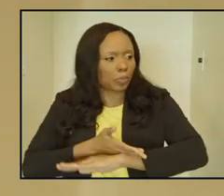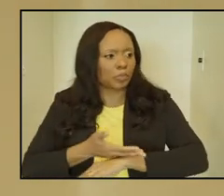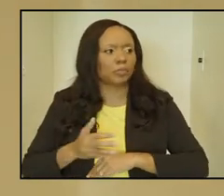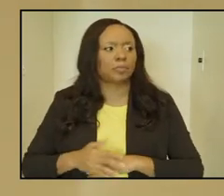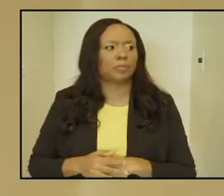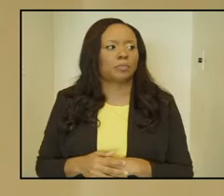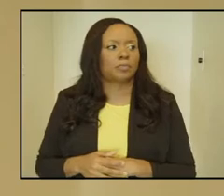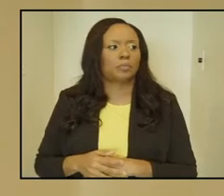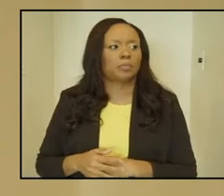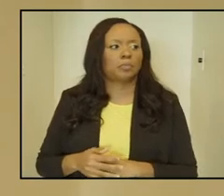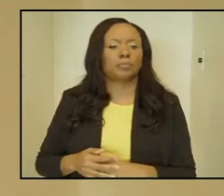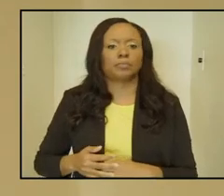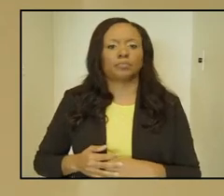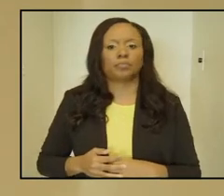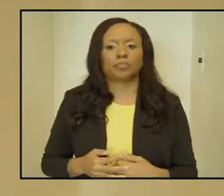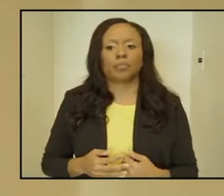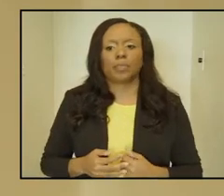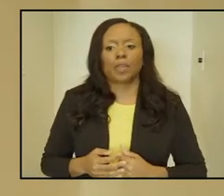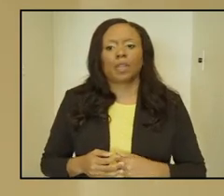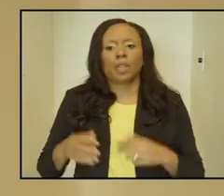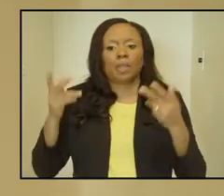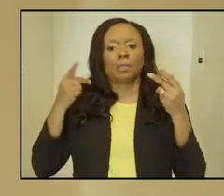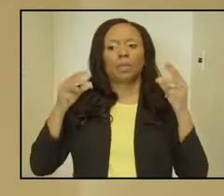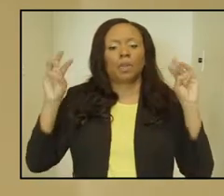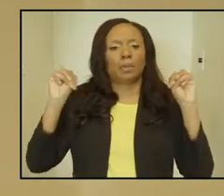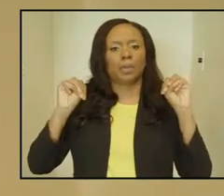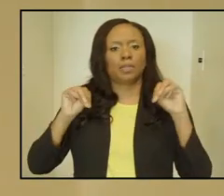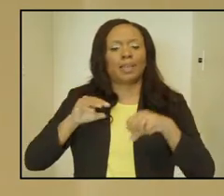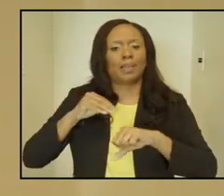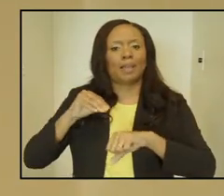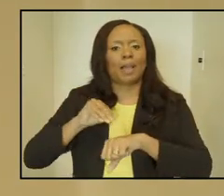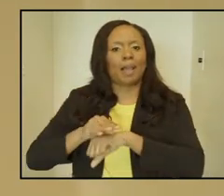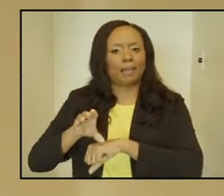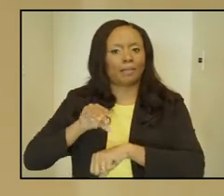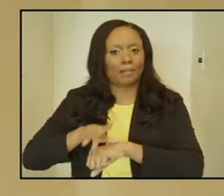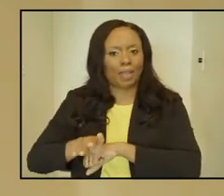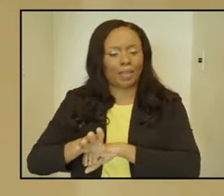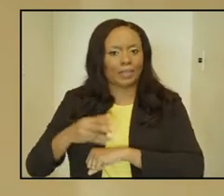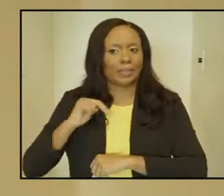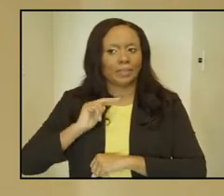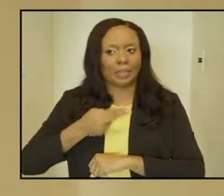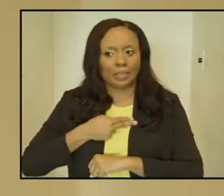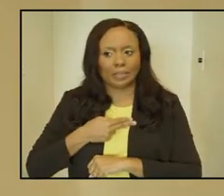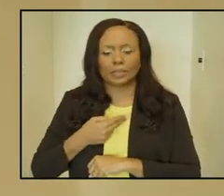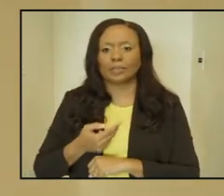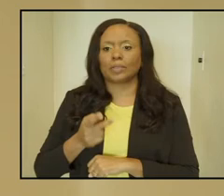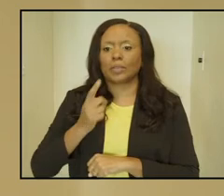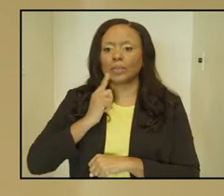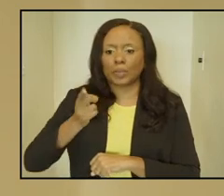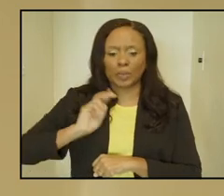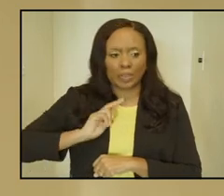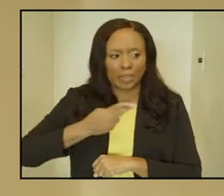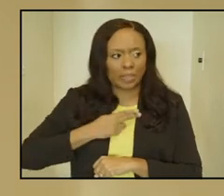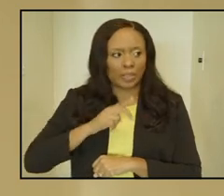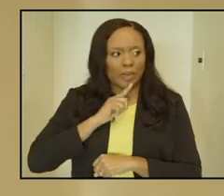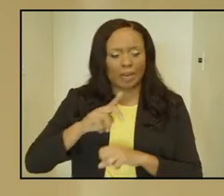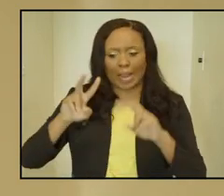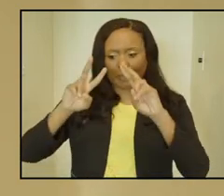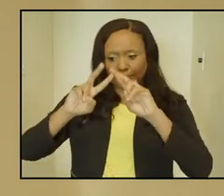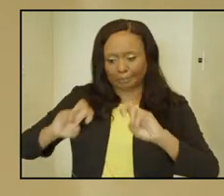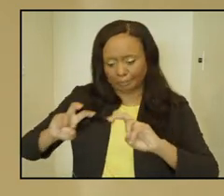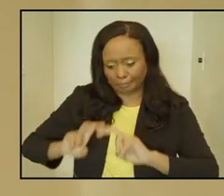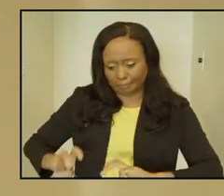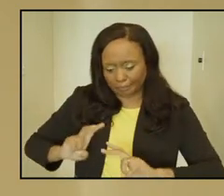directives of our Honorable Prime Minister. She told us to deconstruct and reconstruct, break down the